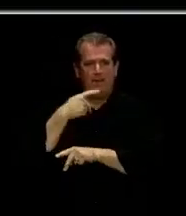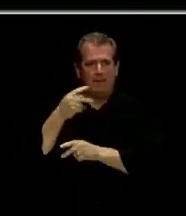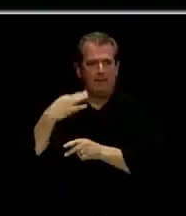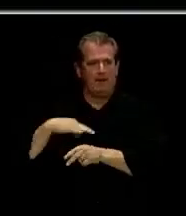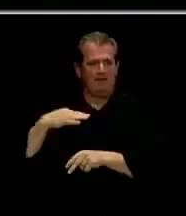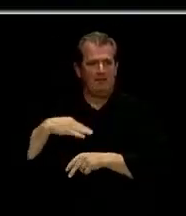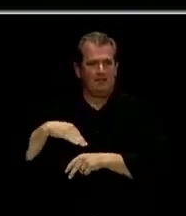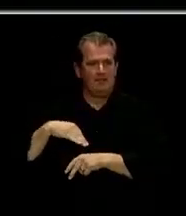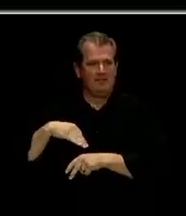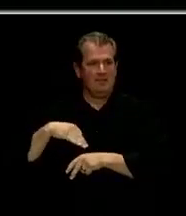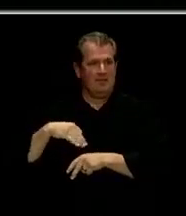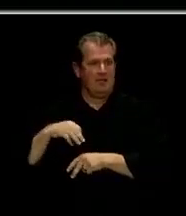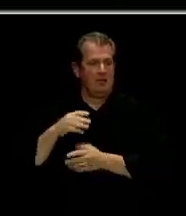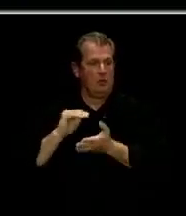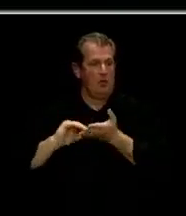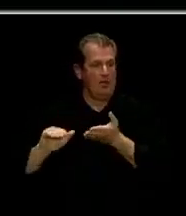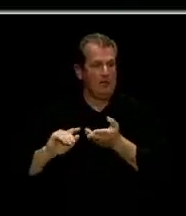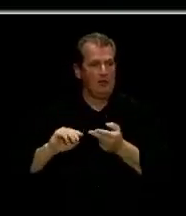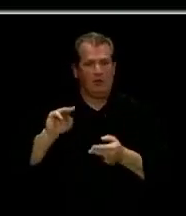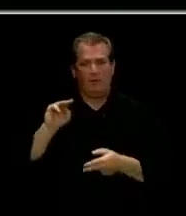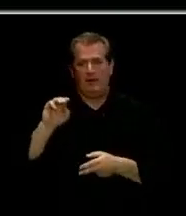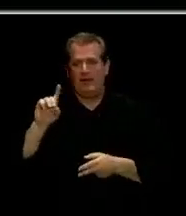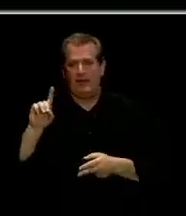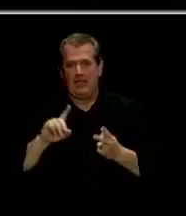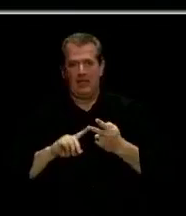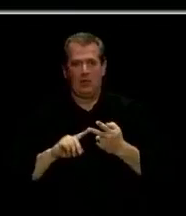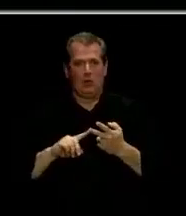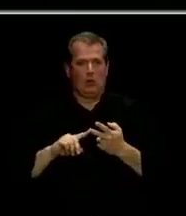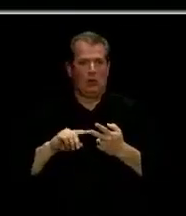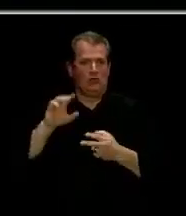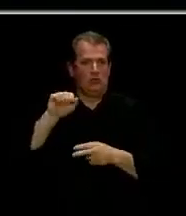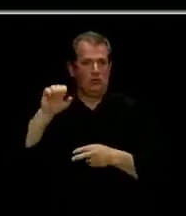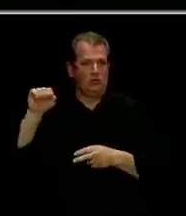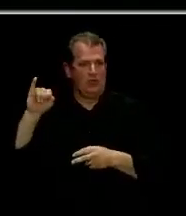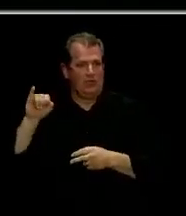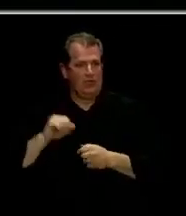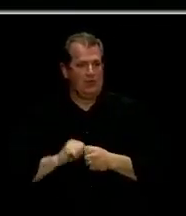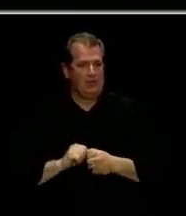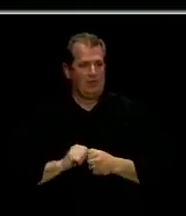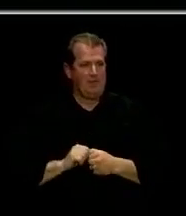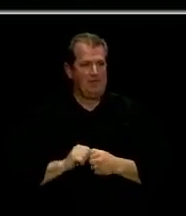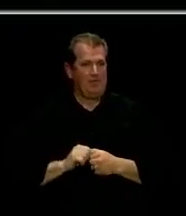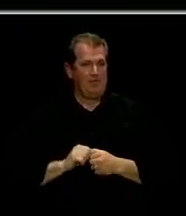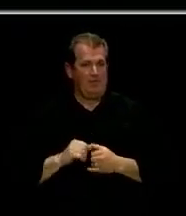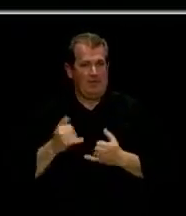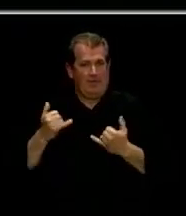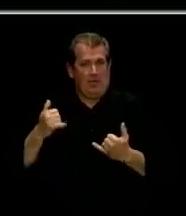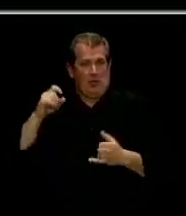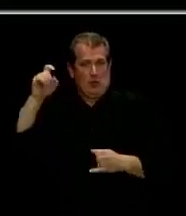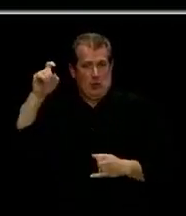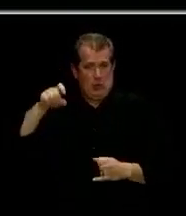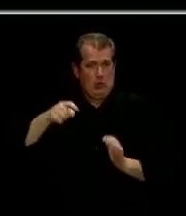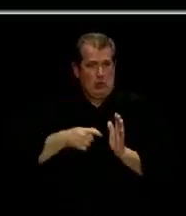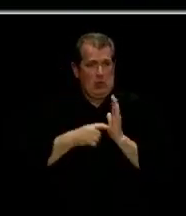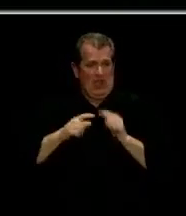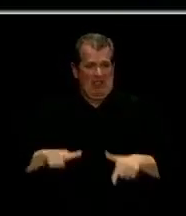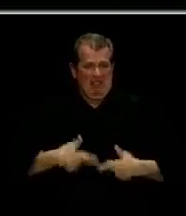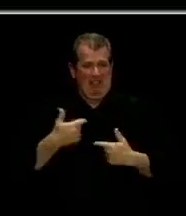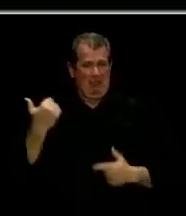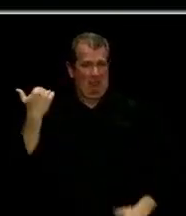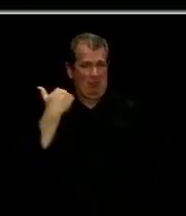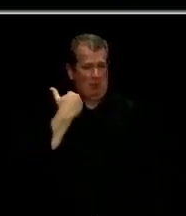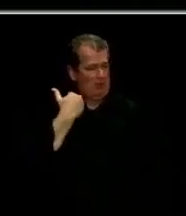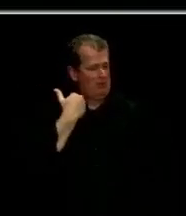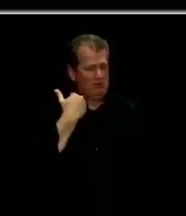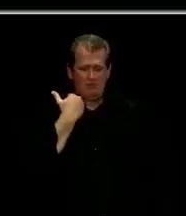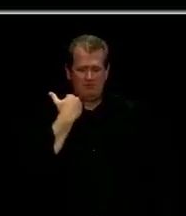waiver, or Medicaid health plan, or supplemental security income. All right, no longer do you have to live in poverty. You can